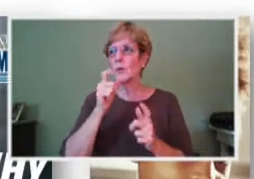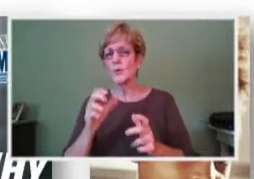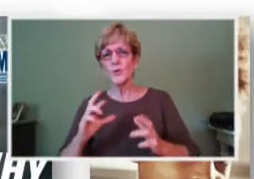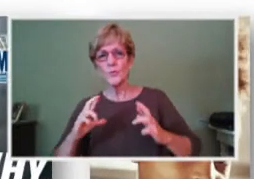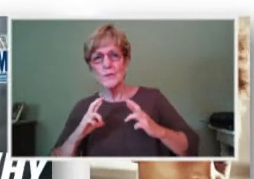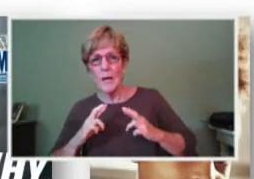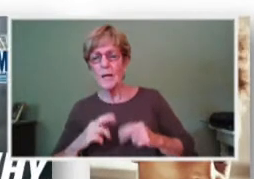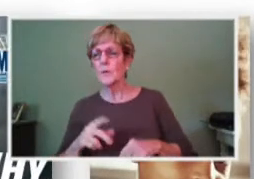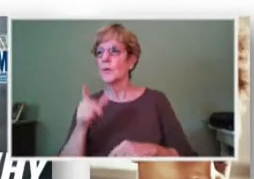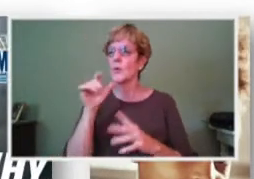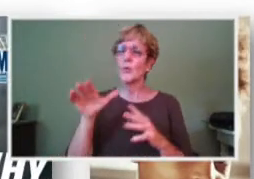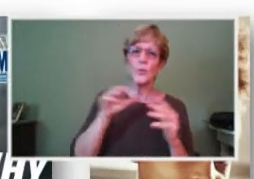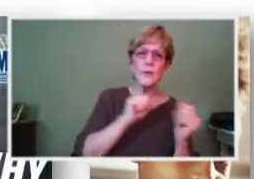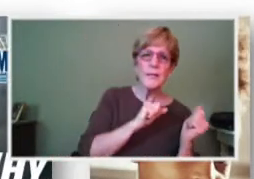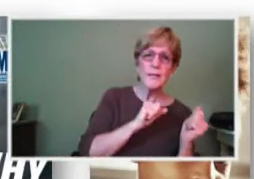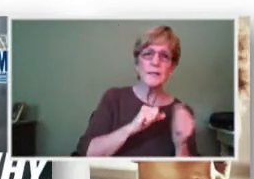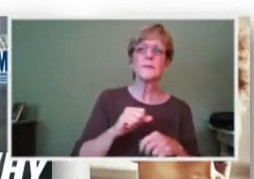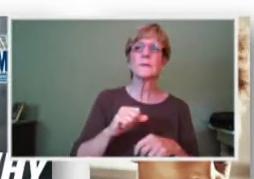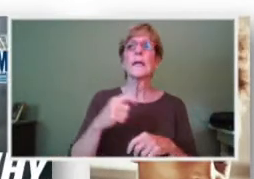leaves, and also as we